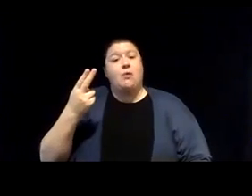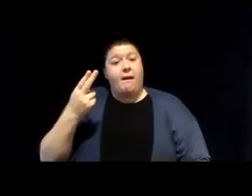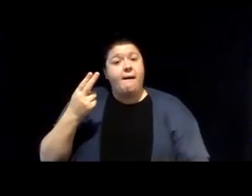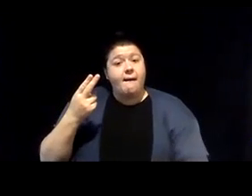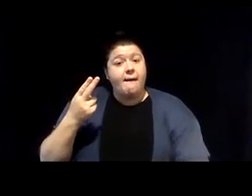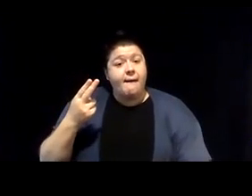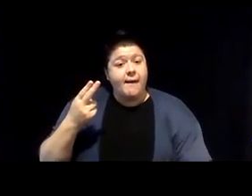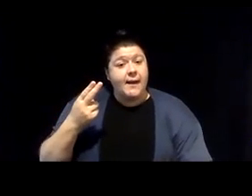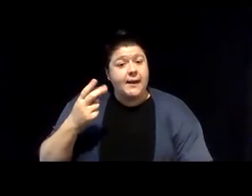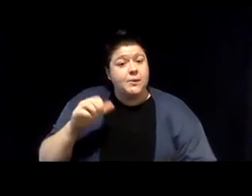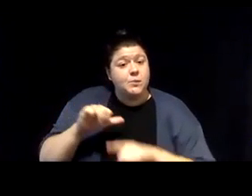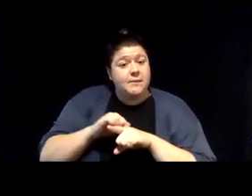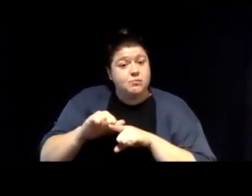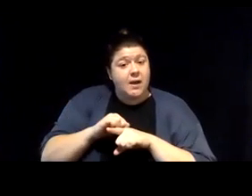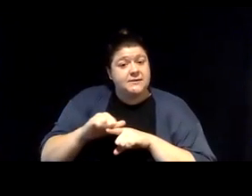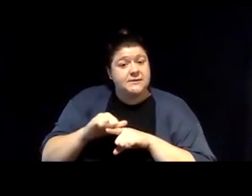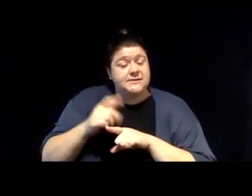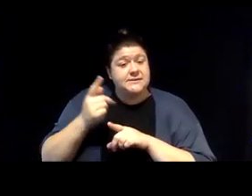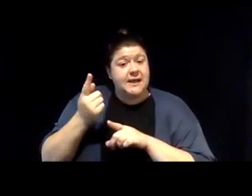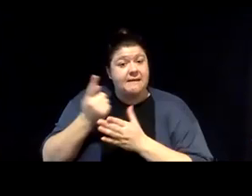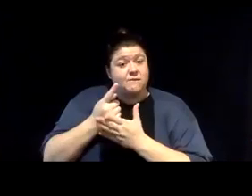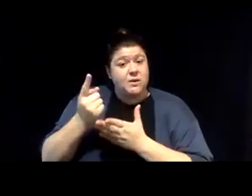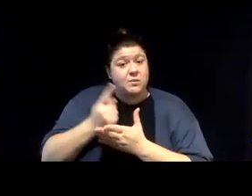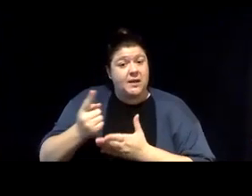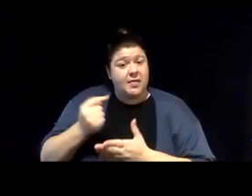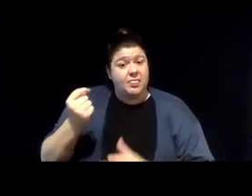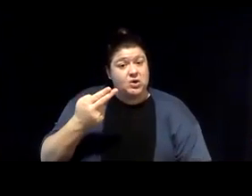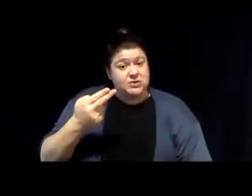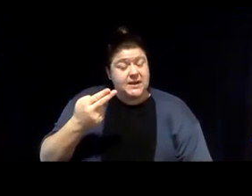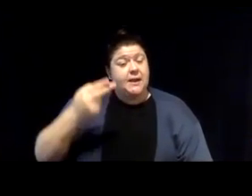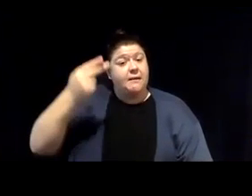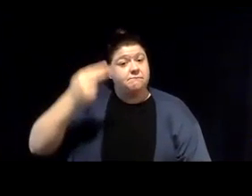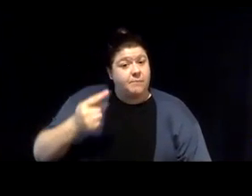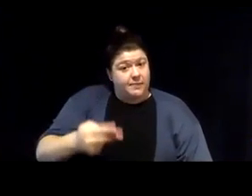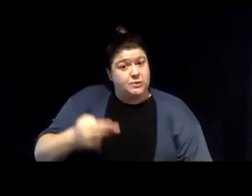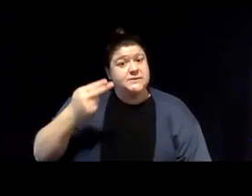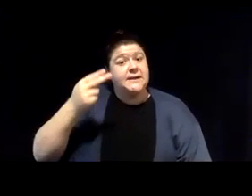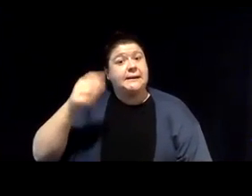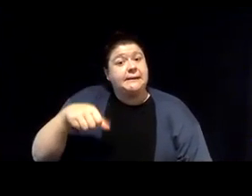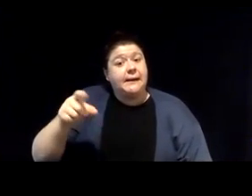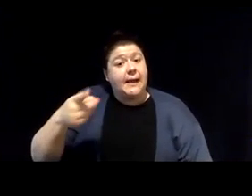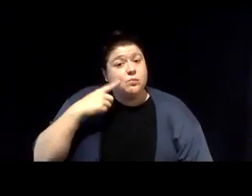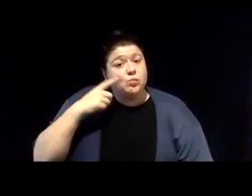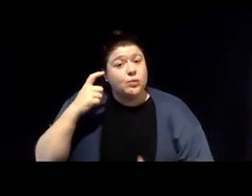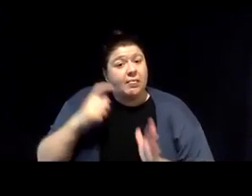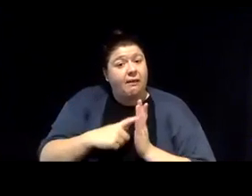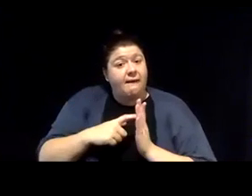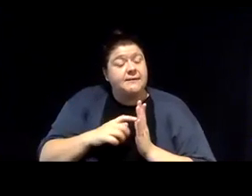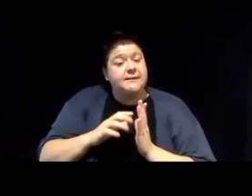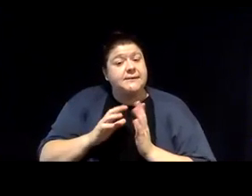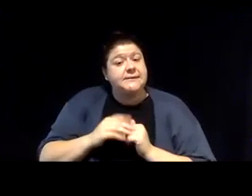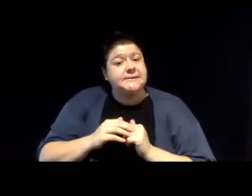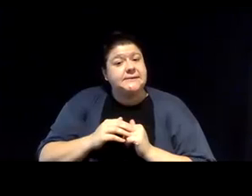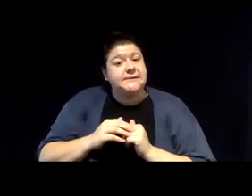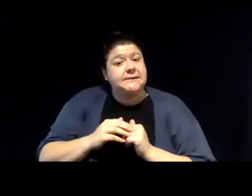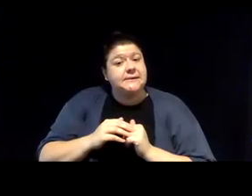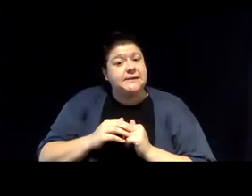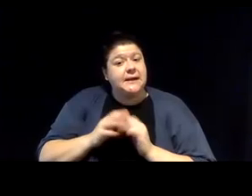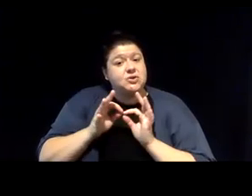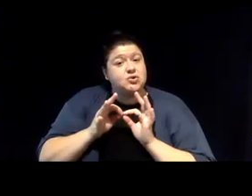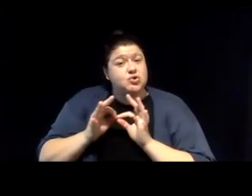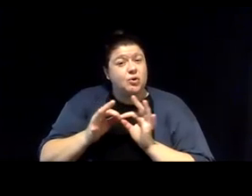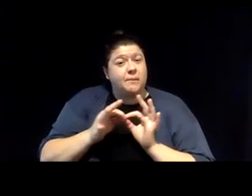practice every Thursday. So I realized that doing this